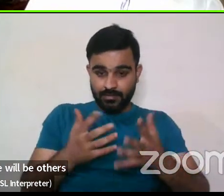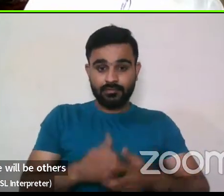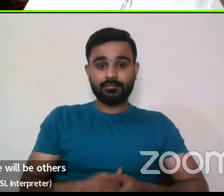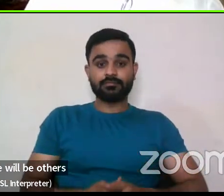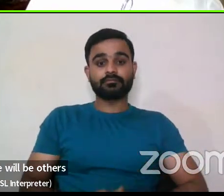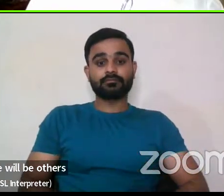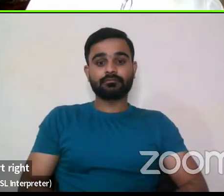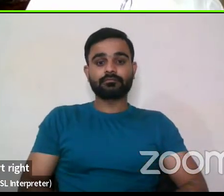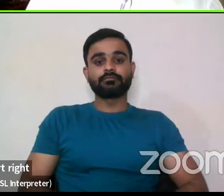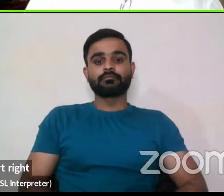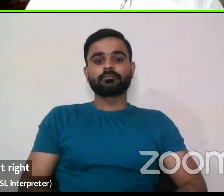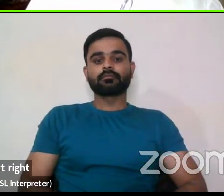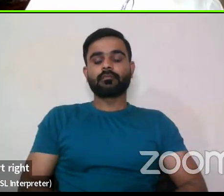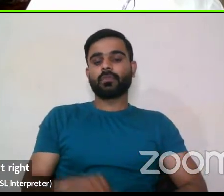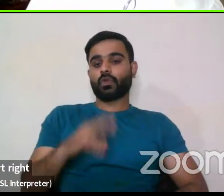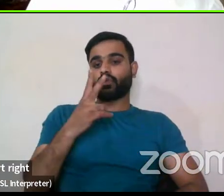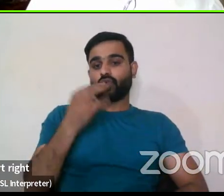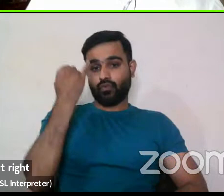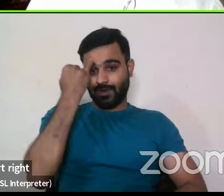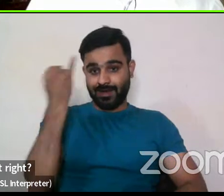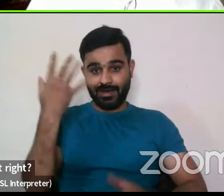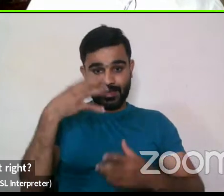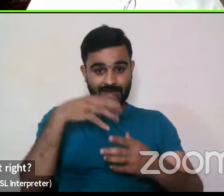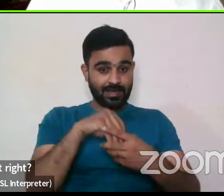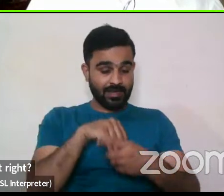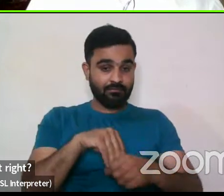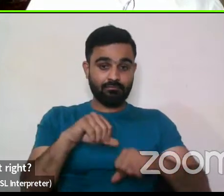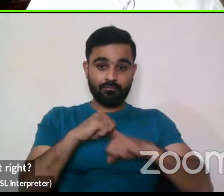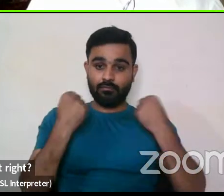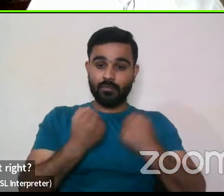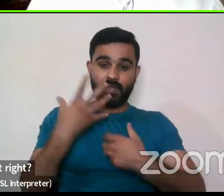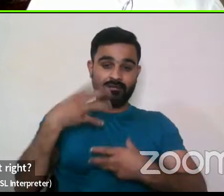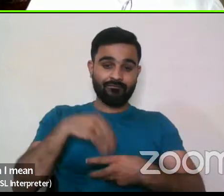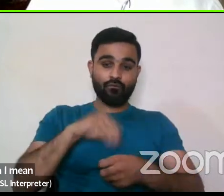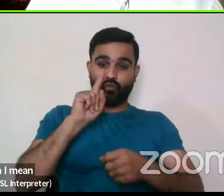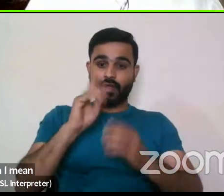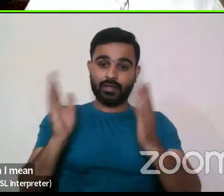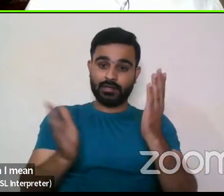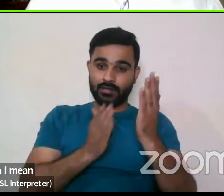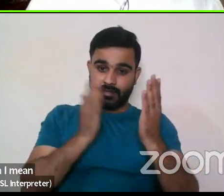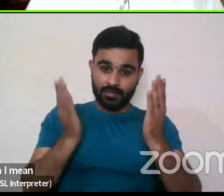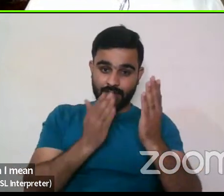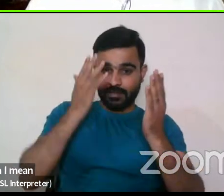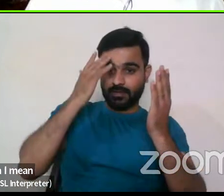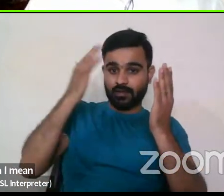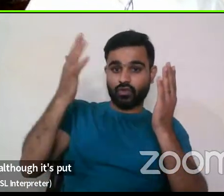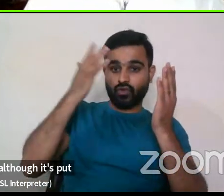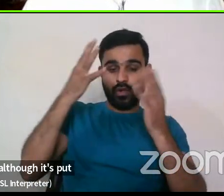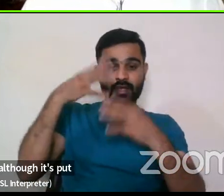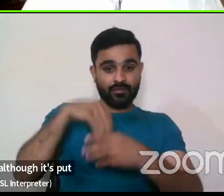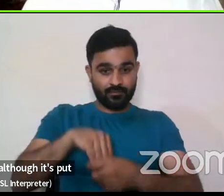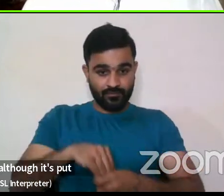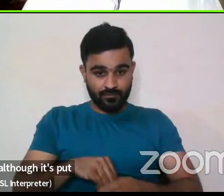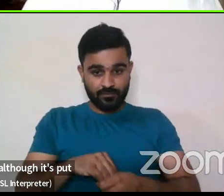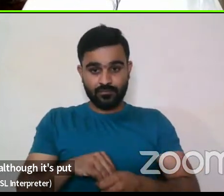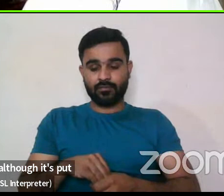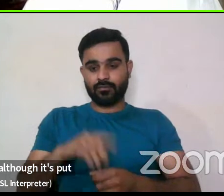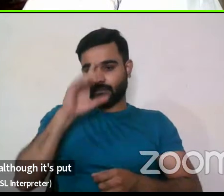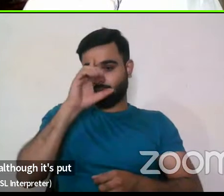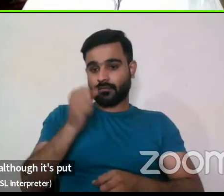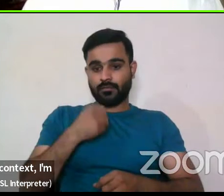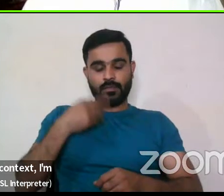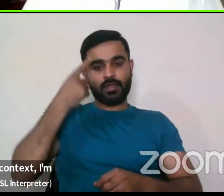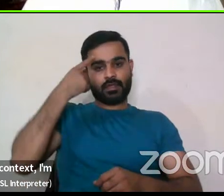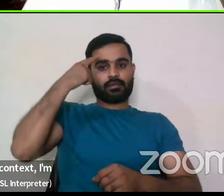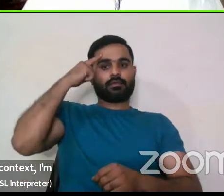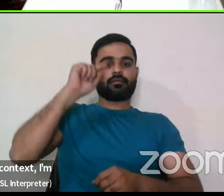And there were two ideas which, although it's put in the first chapter, the theoretical context, and it captured my